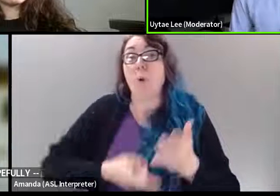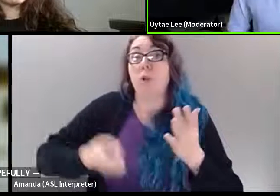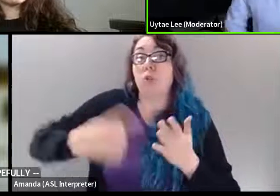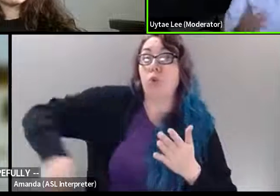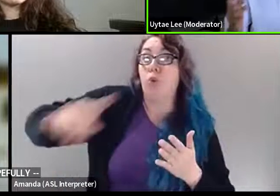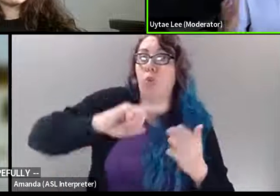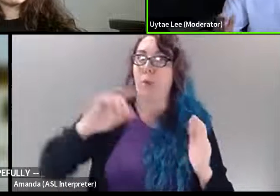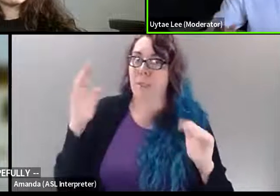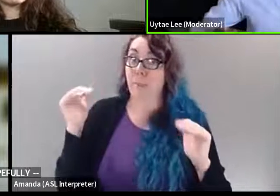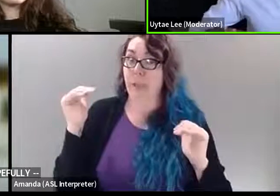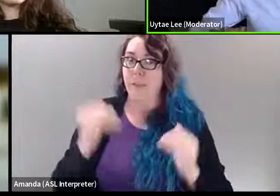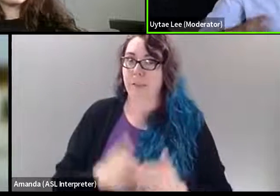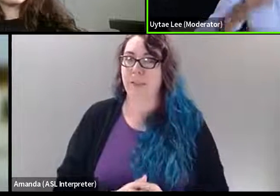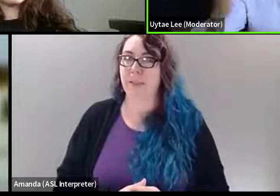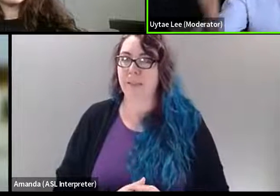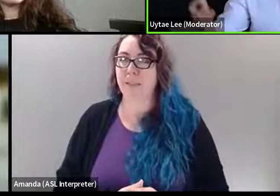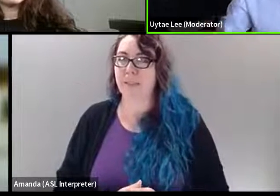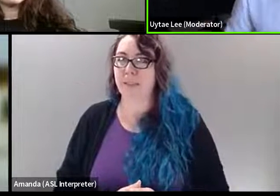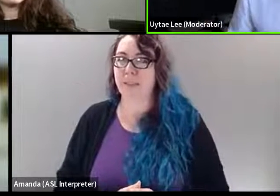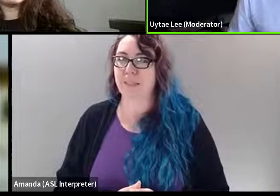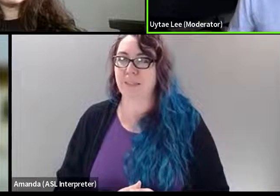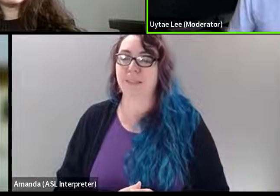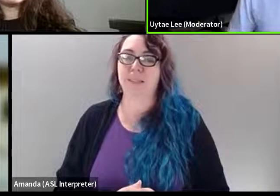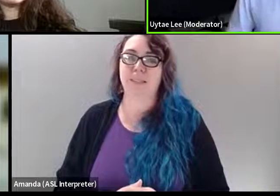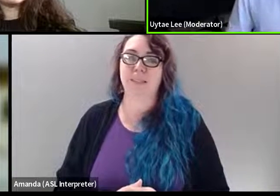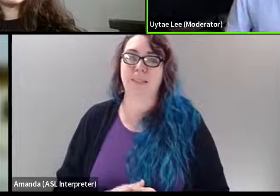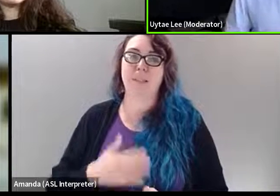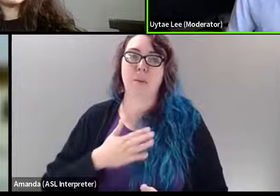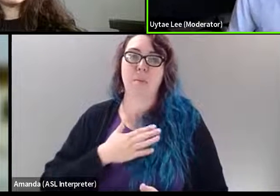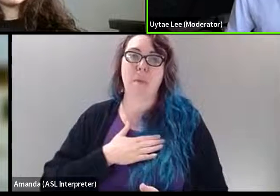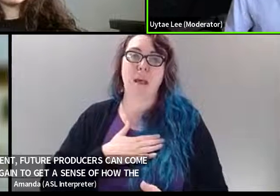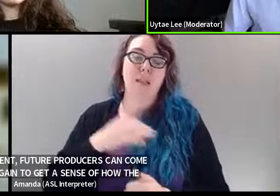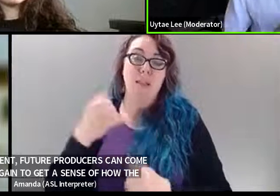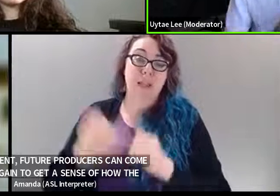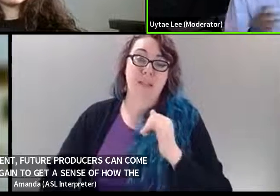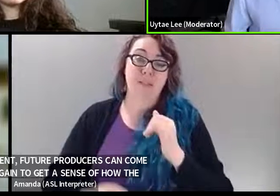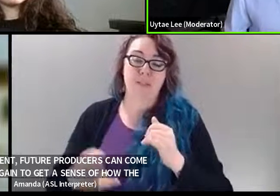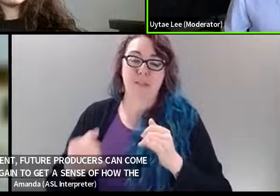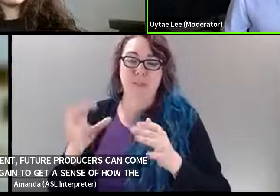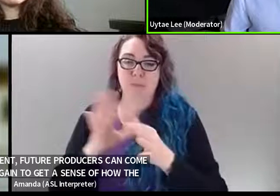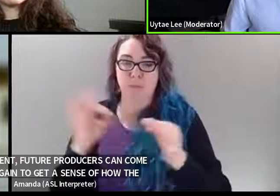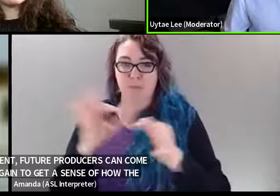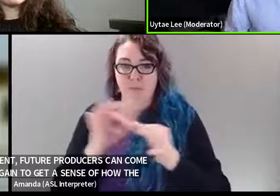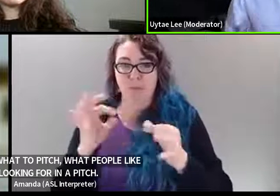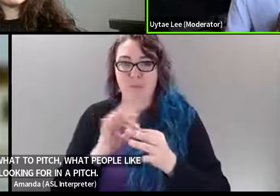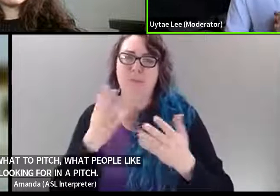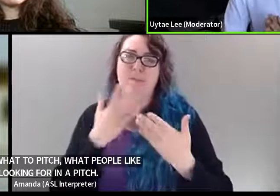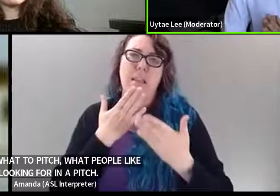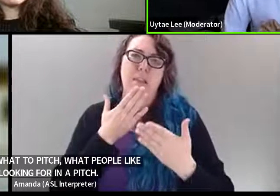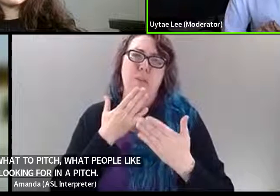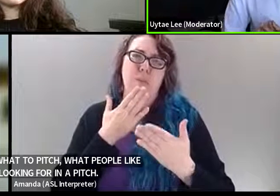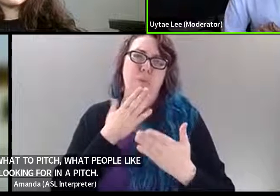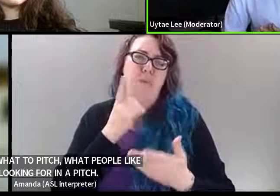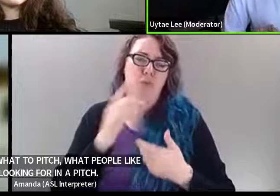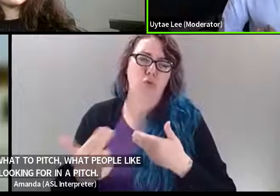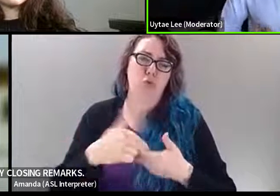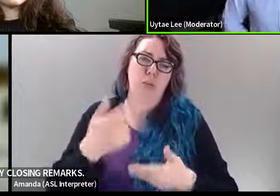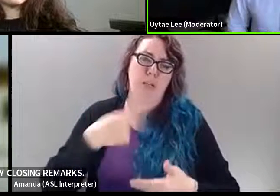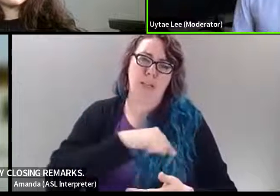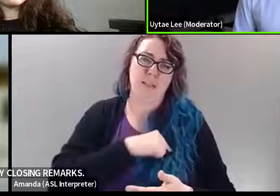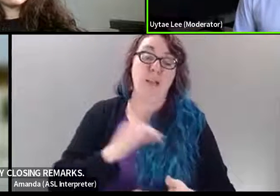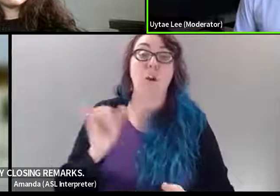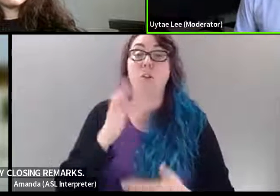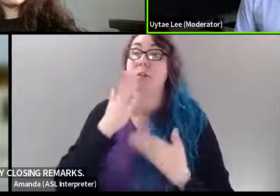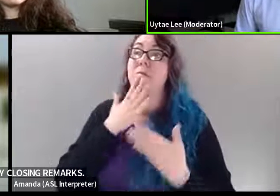So, here are my closing remarks. Thank you so much again, panelists, for talking to us about unscripted documentaries. We would also like to thank